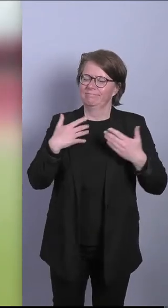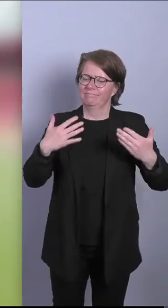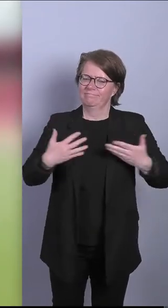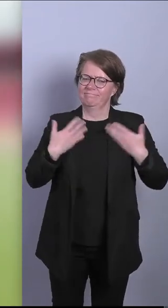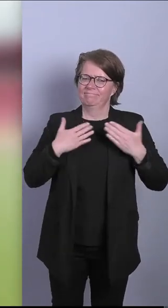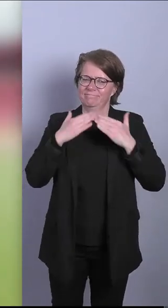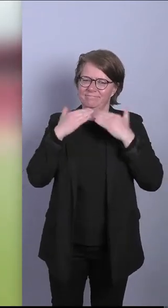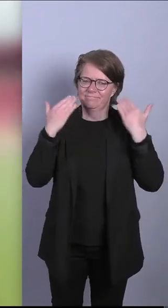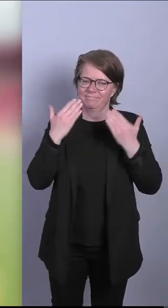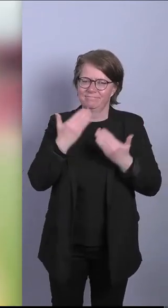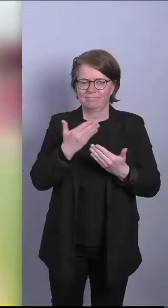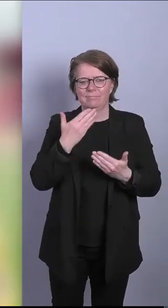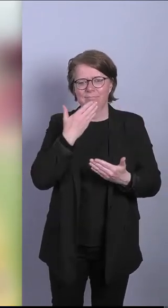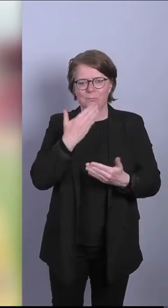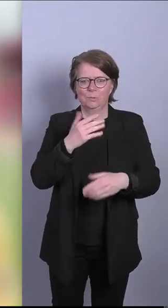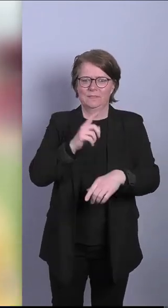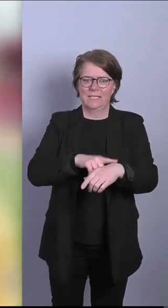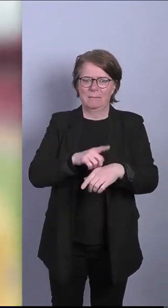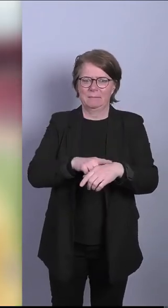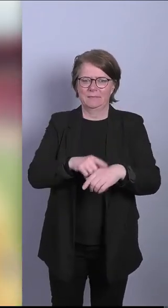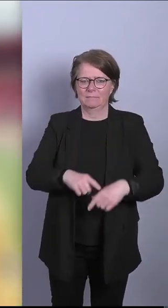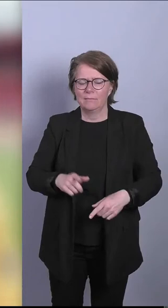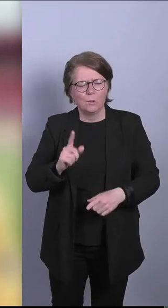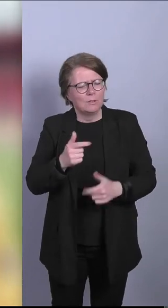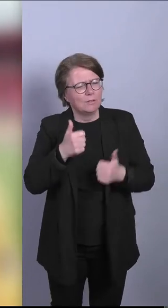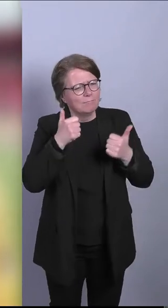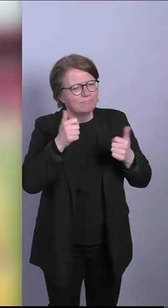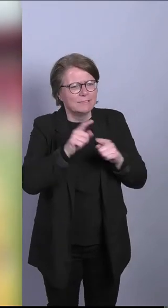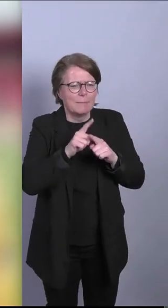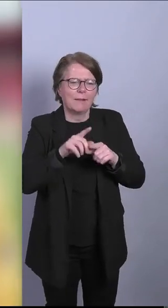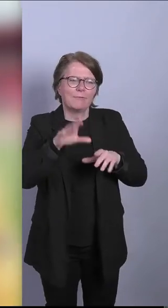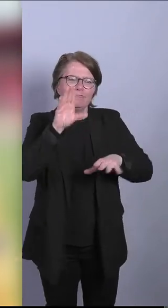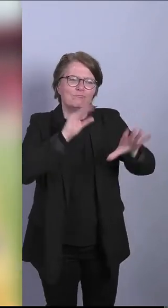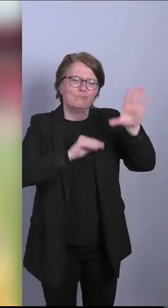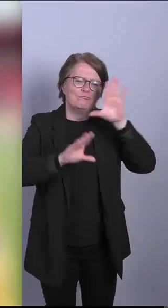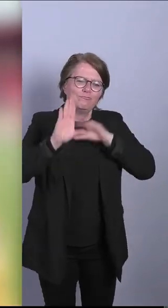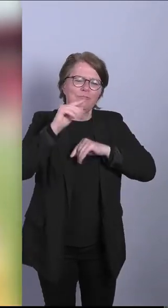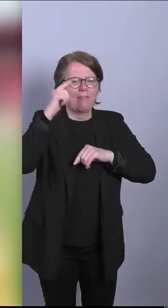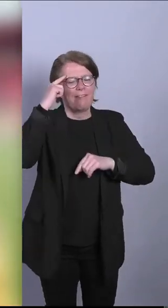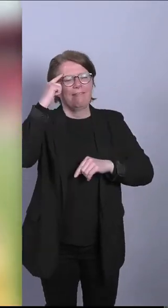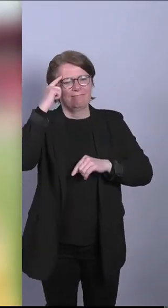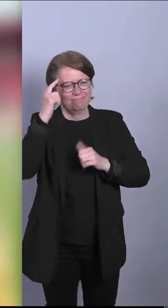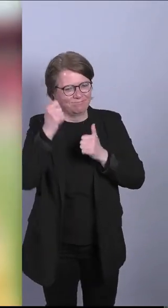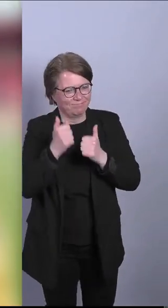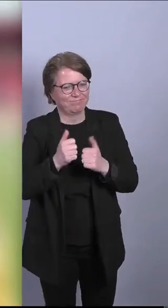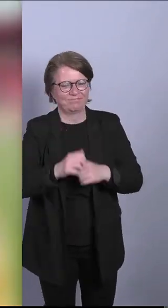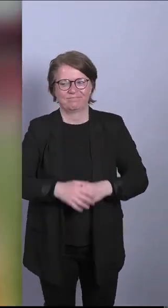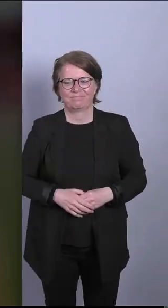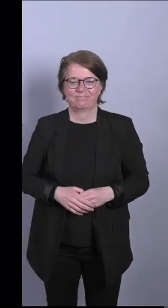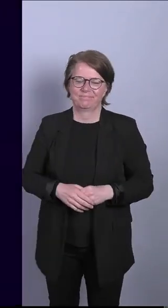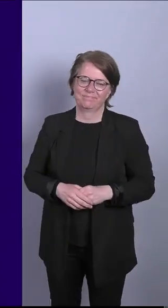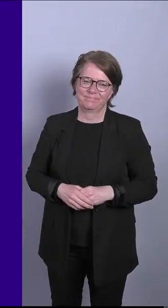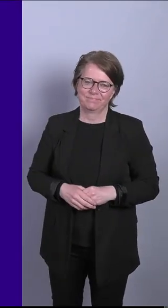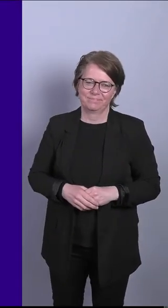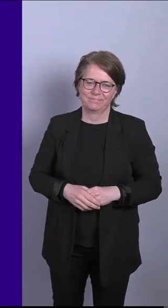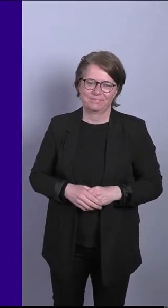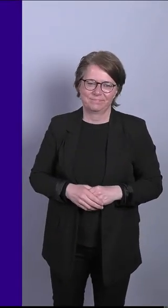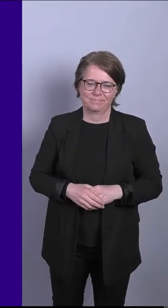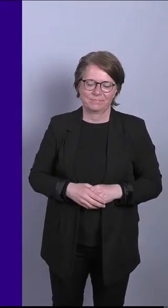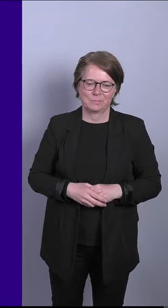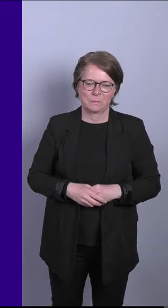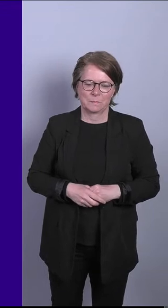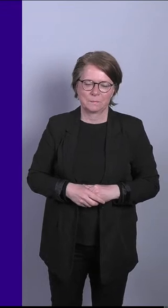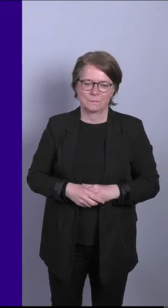event, and wish you a very, very great time, Anna. Is that right? And enjoy it. And look forward to seeing you there. See you then.